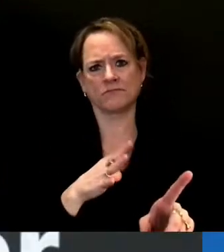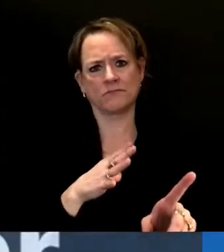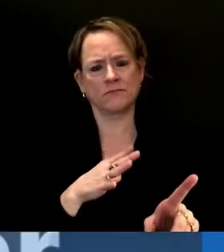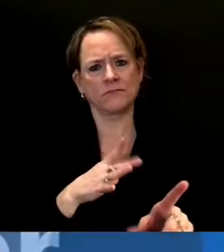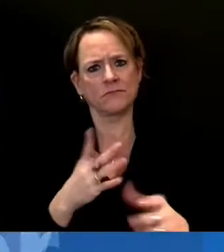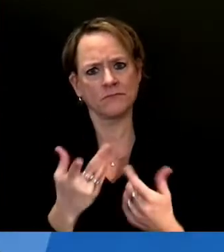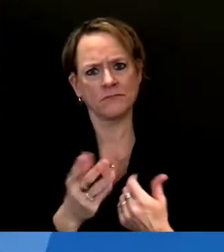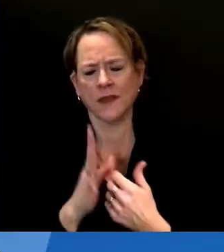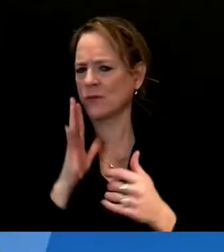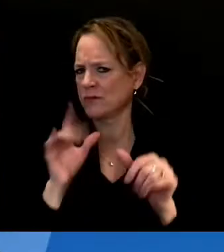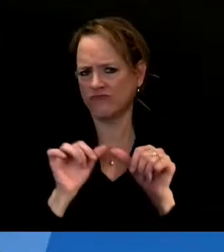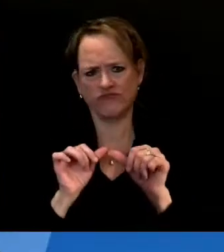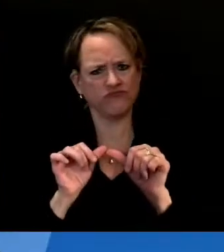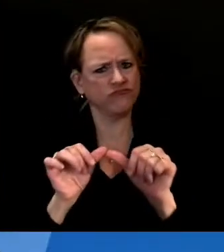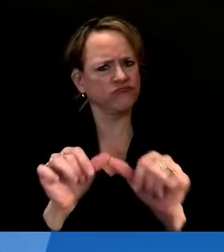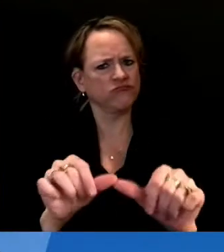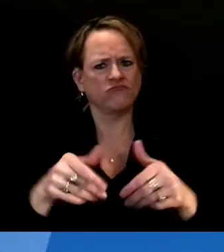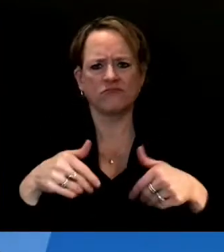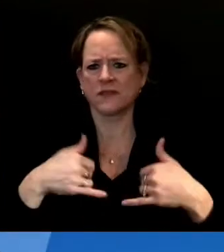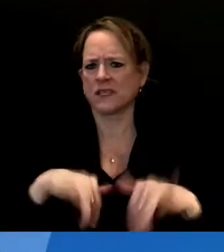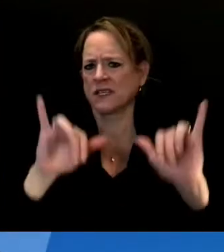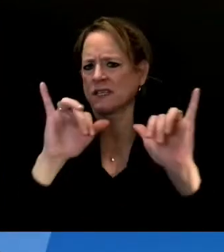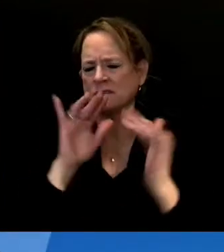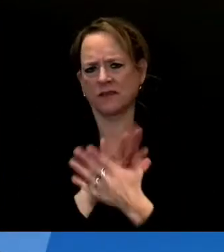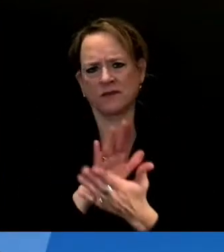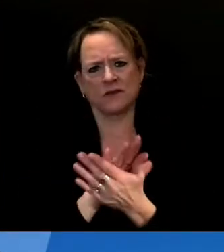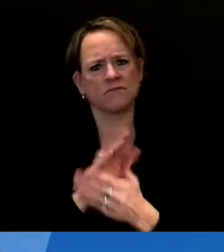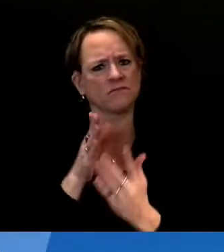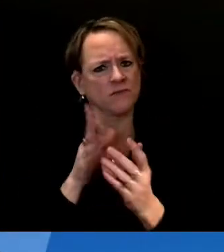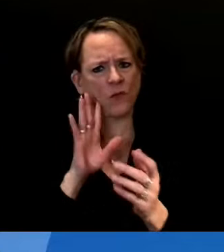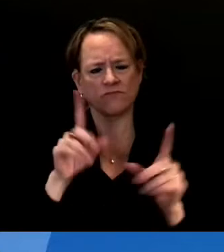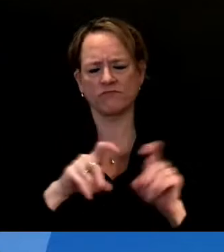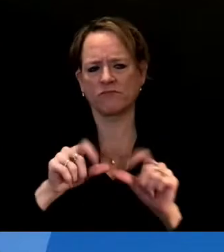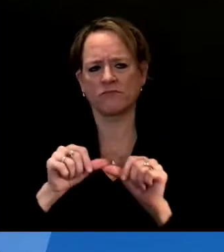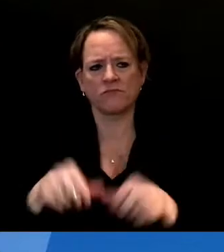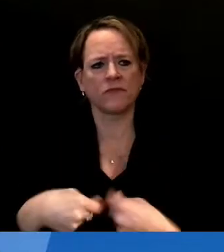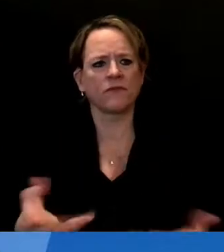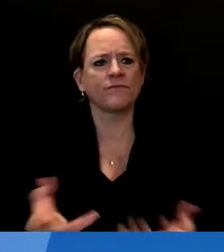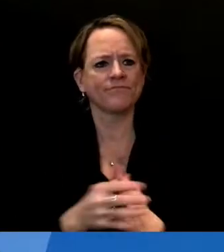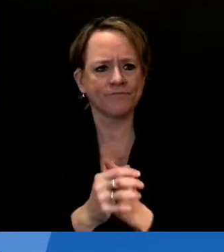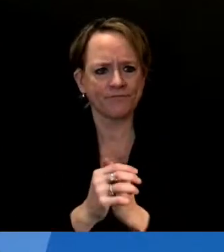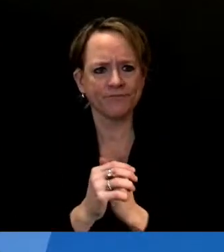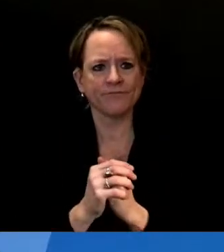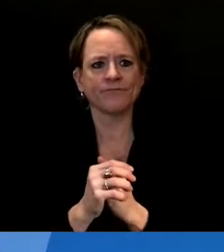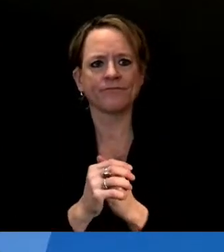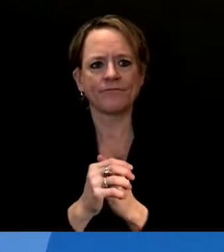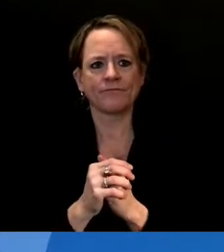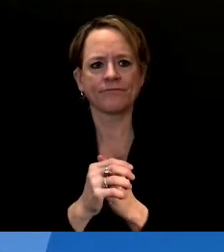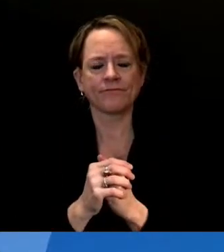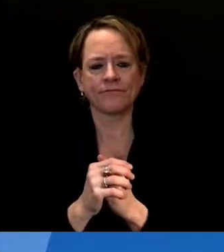Thank you. The next question belongs to Denise Lockwood from Racine County Eye. Denise?